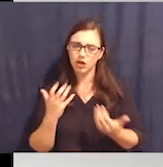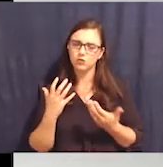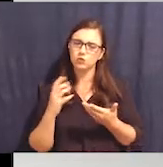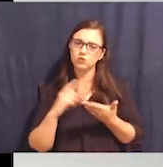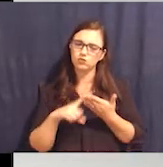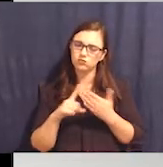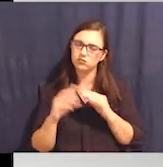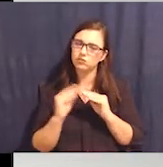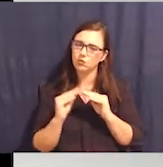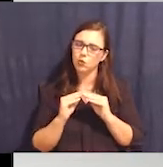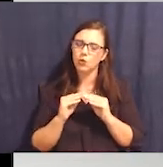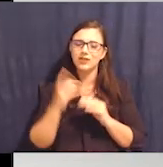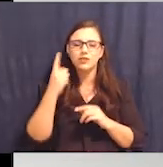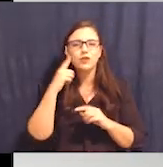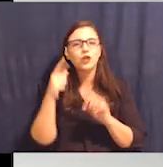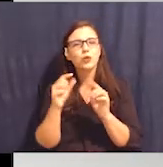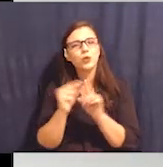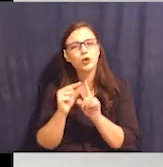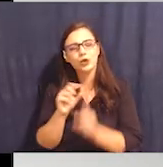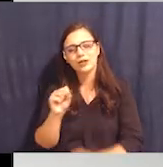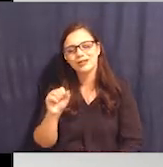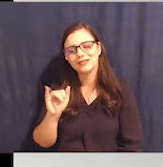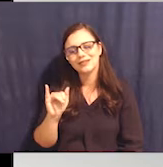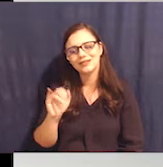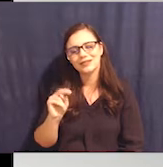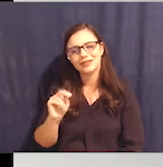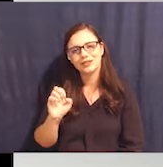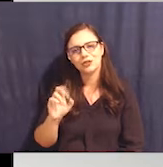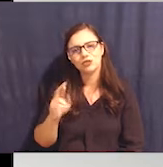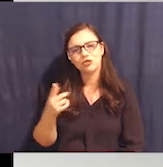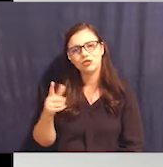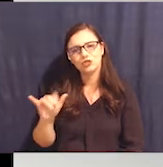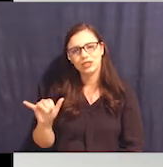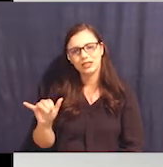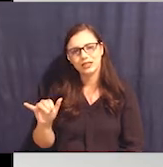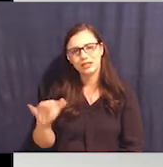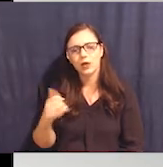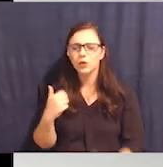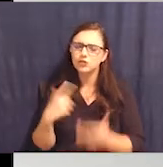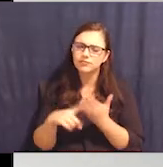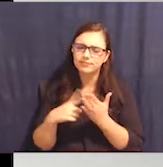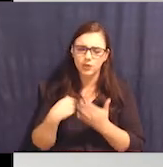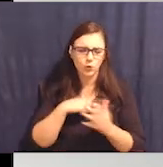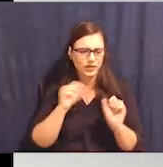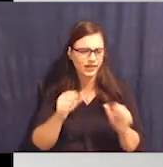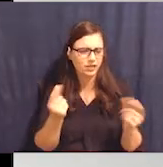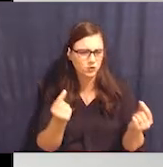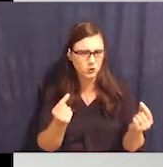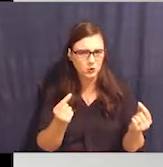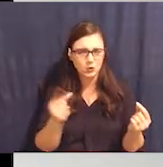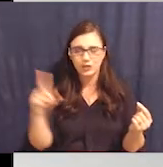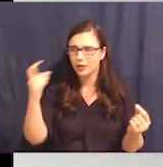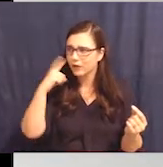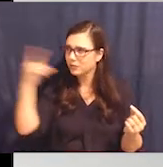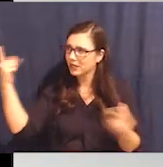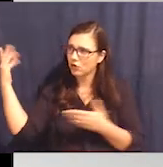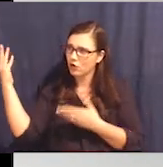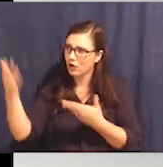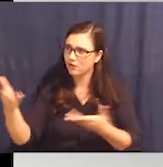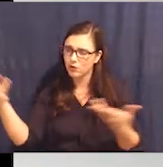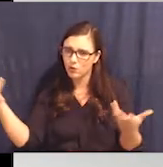to look into, you've heard the word synergy. I wanted to look into what we could do, what the